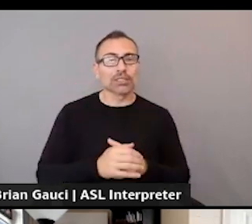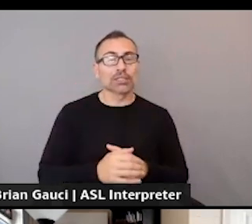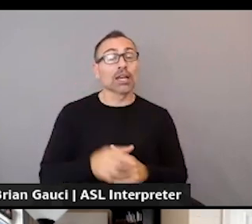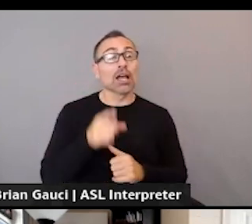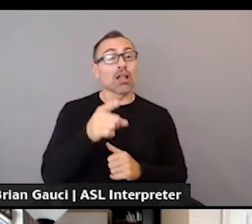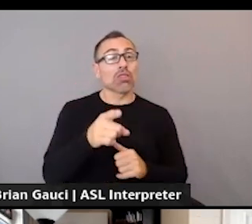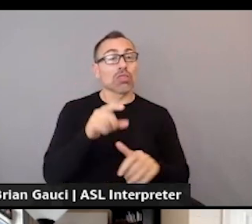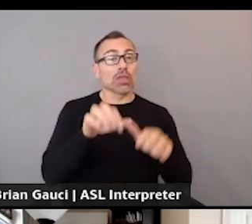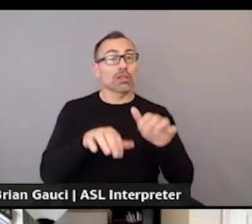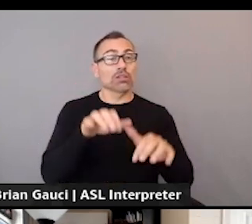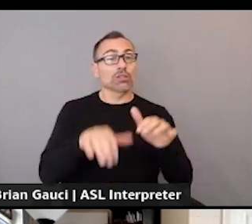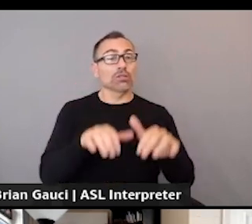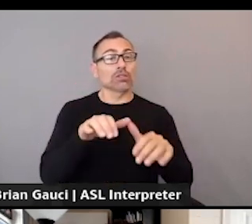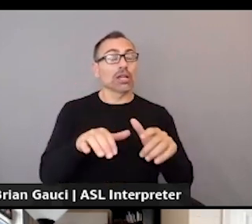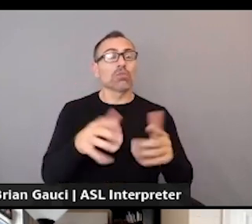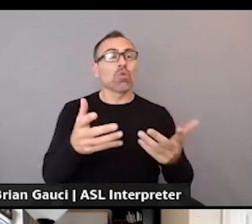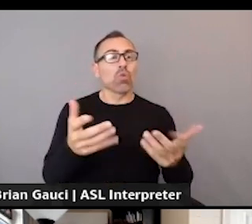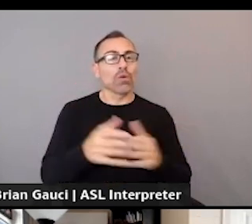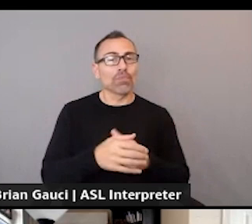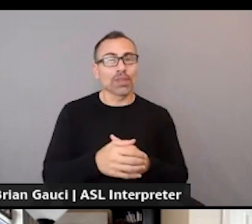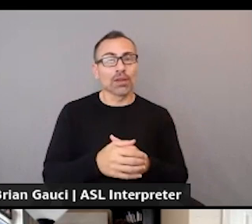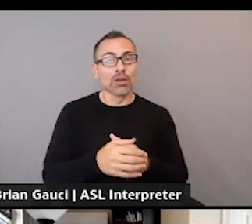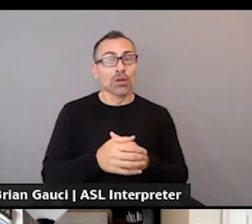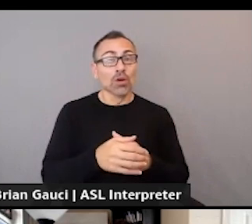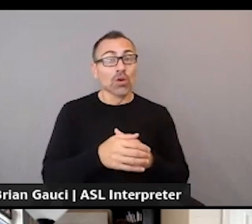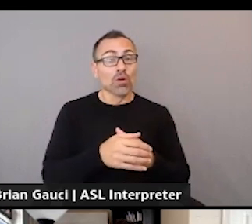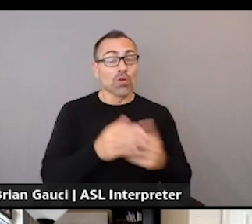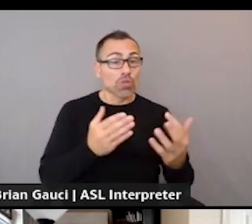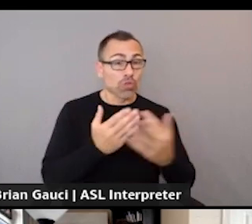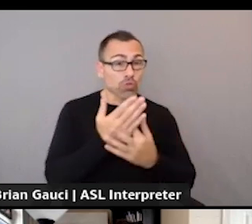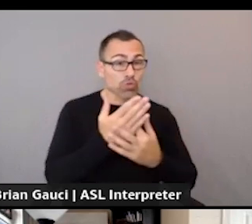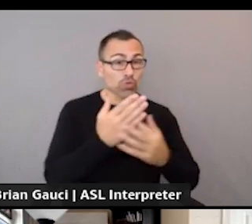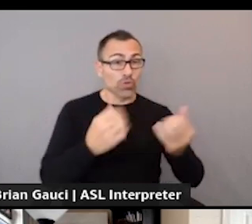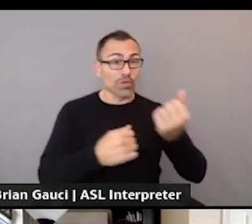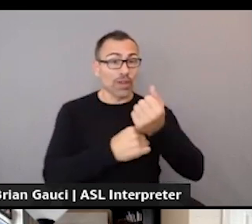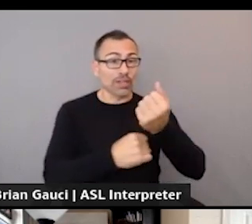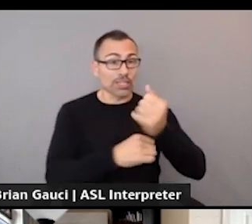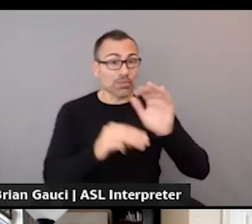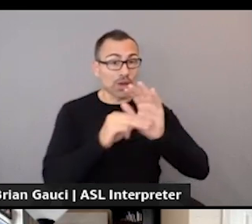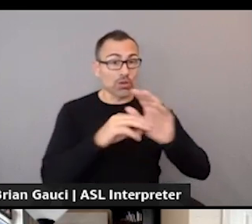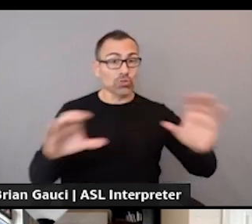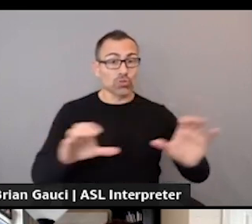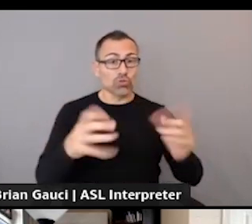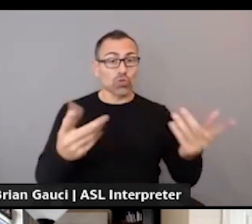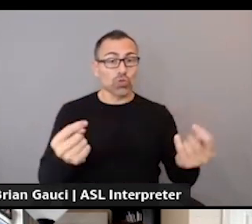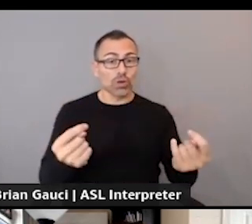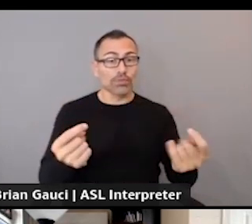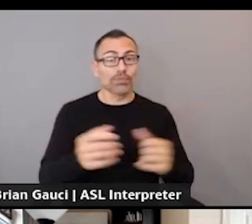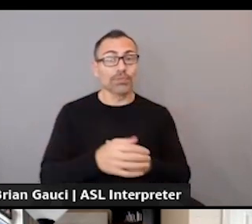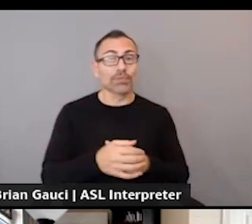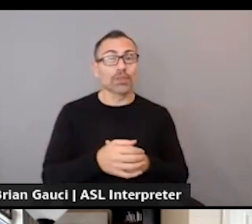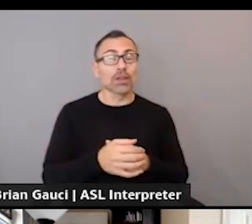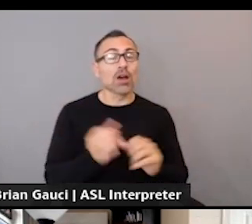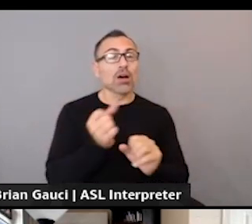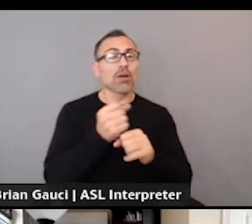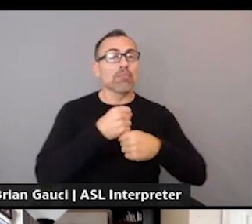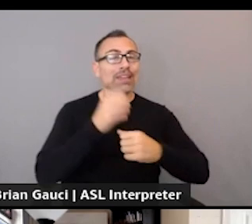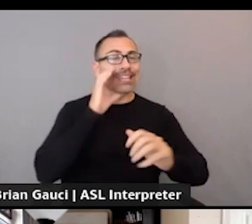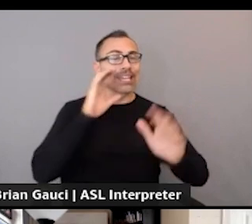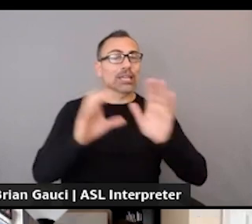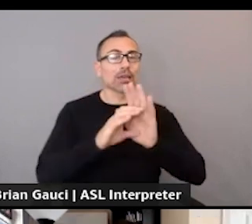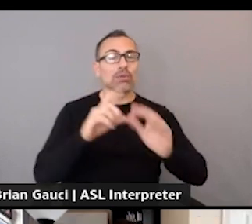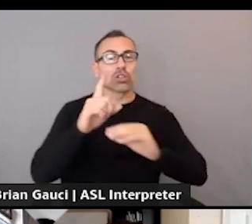that I provide here to the foundation model is an image about create an image about a